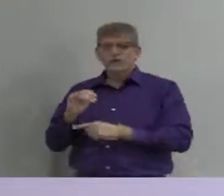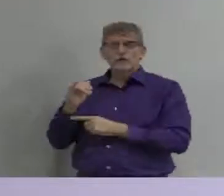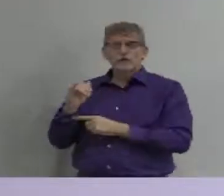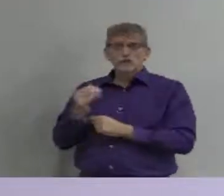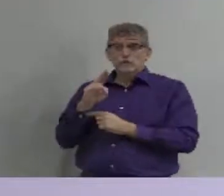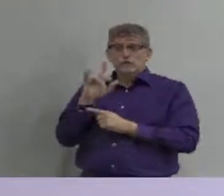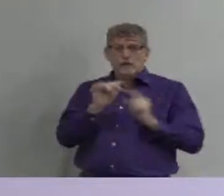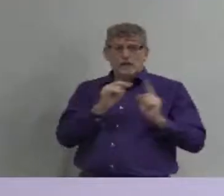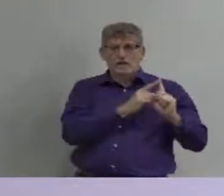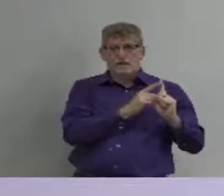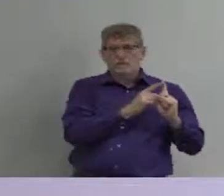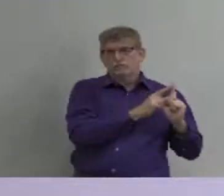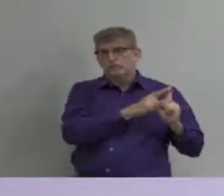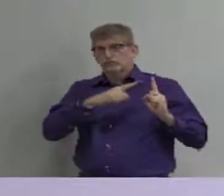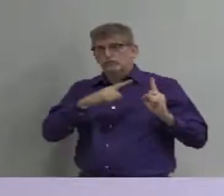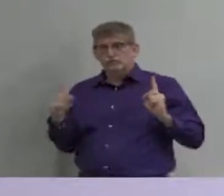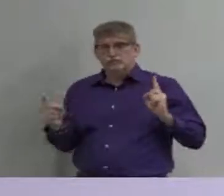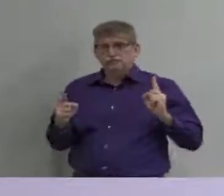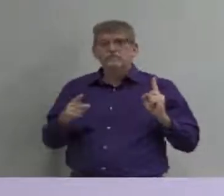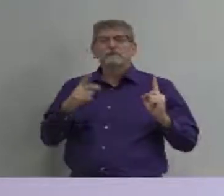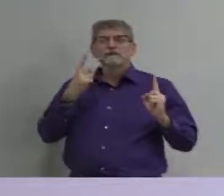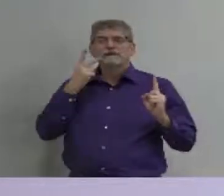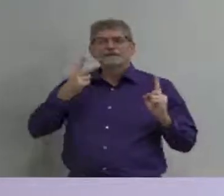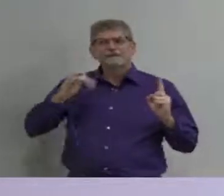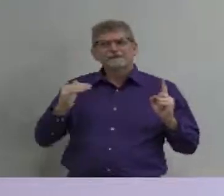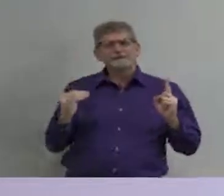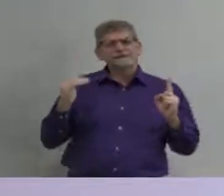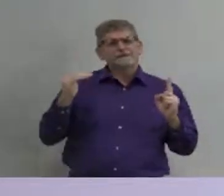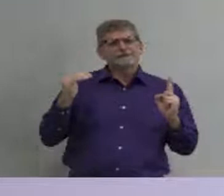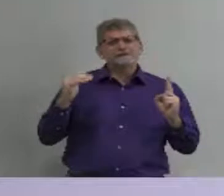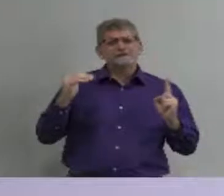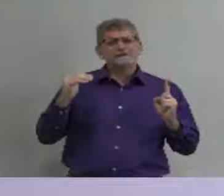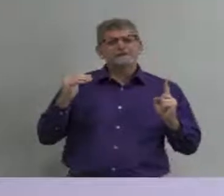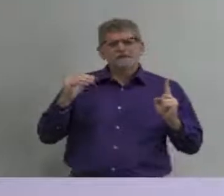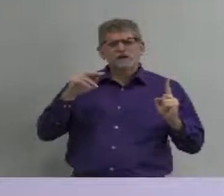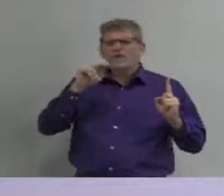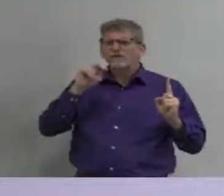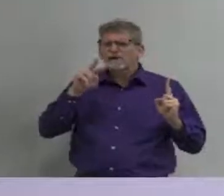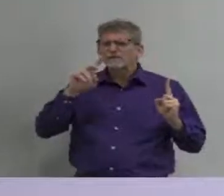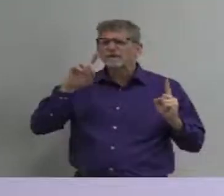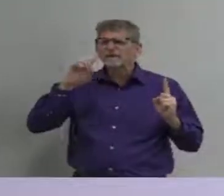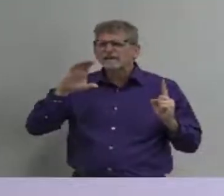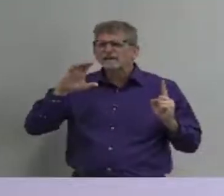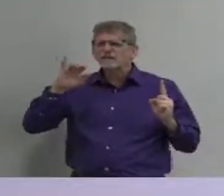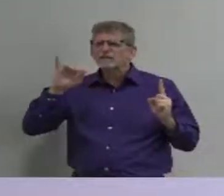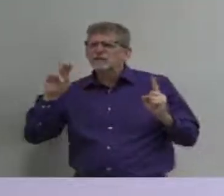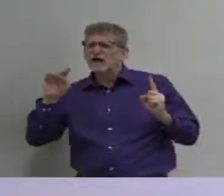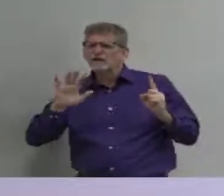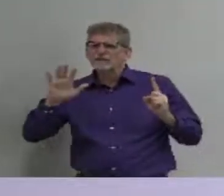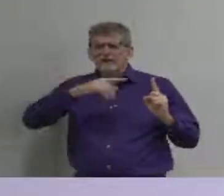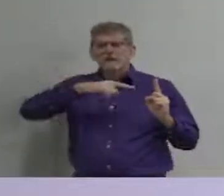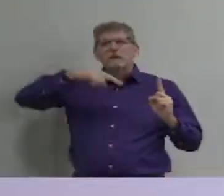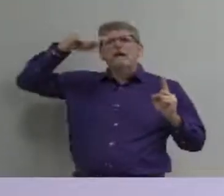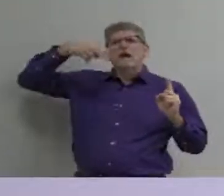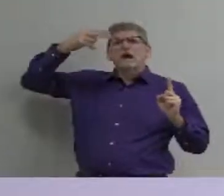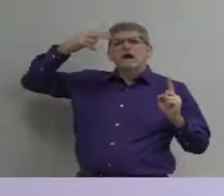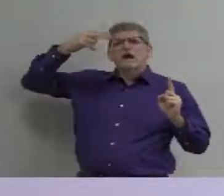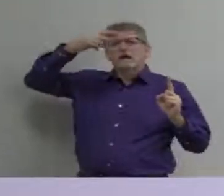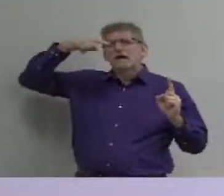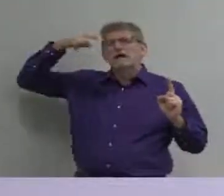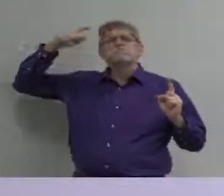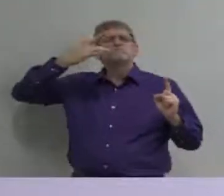percent positivities in November, December, and early January. Fortunately, our percent positivity has